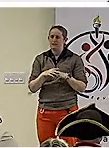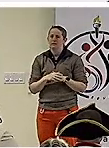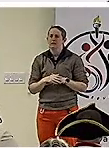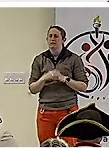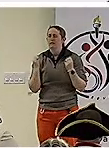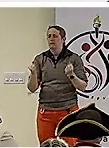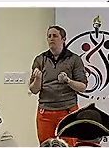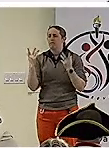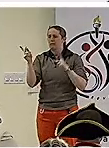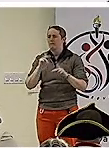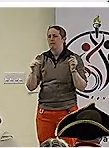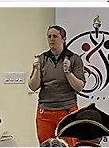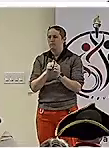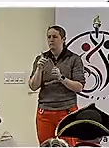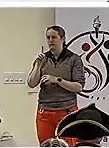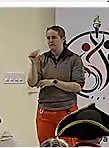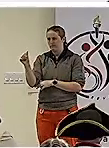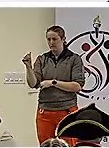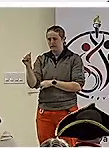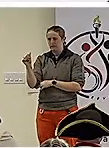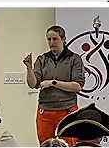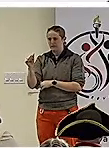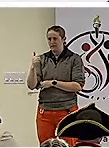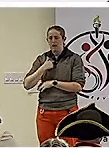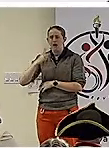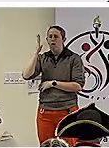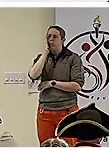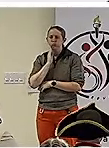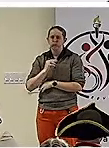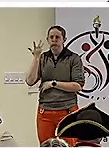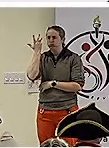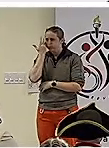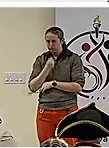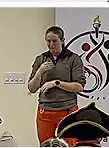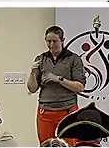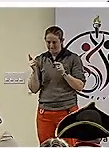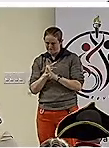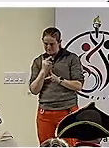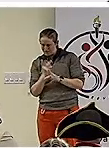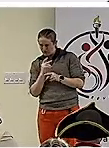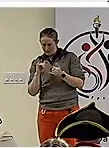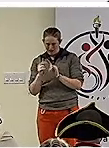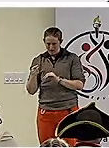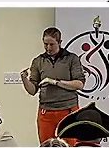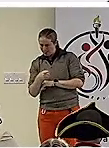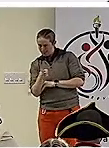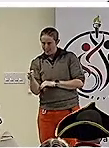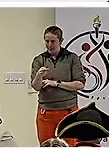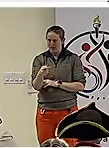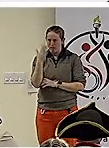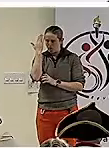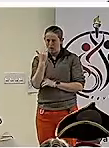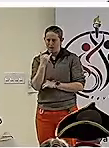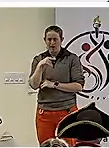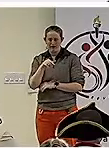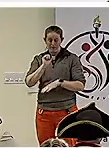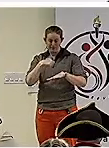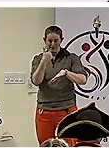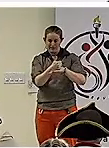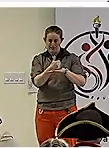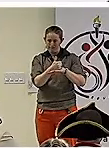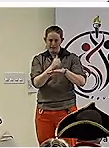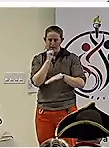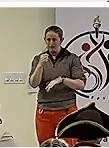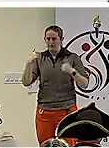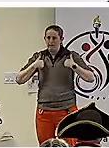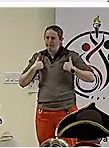with disabilities, I became very familiar with navigating spaces that weren't necessarily built with me in mind. And yet somehow